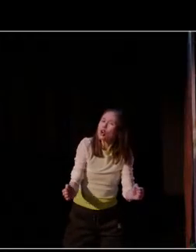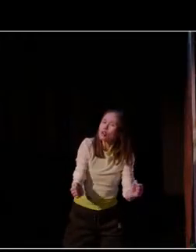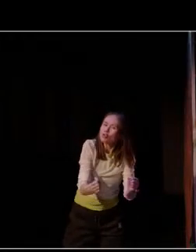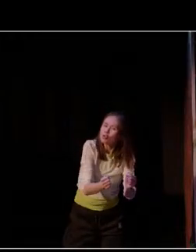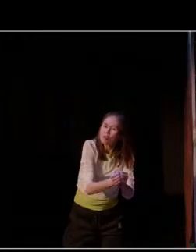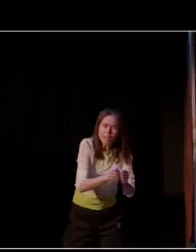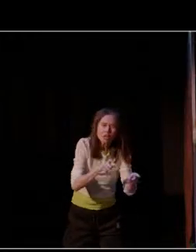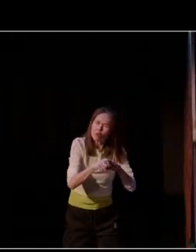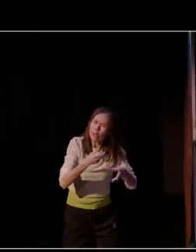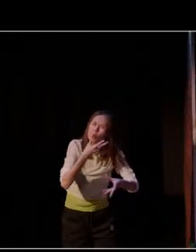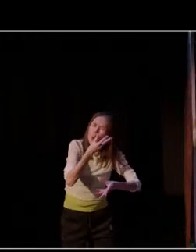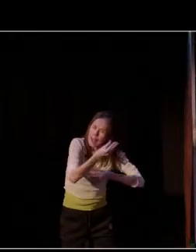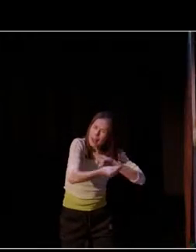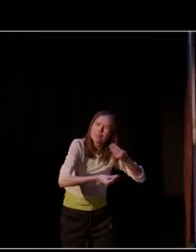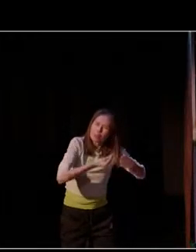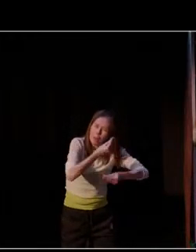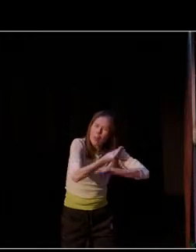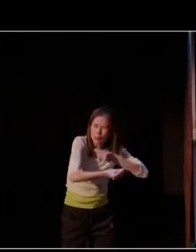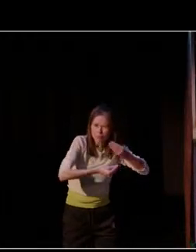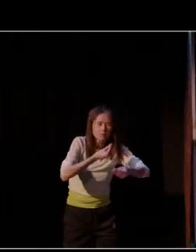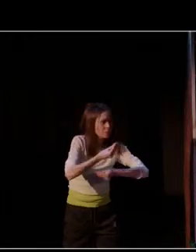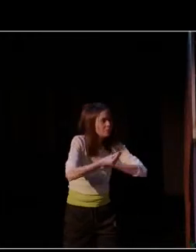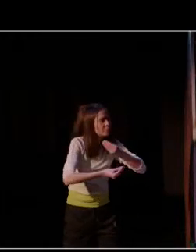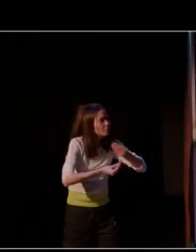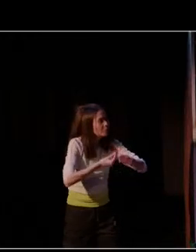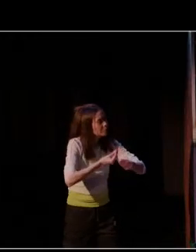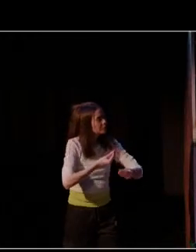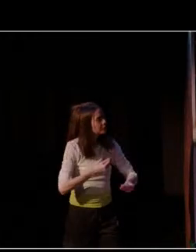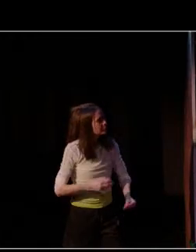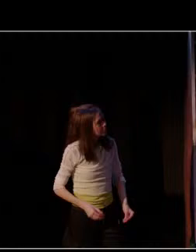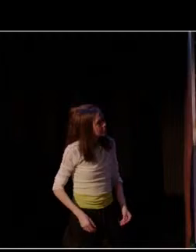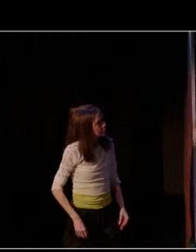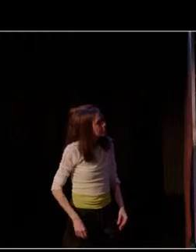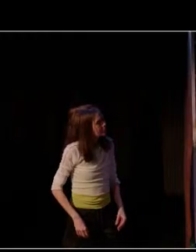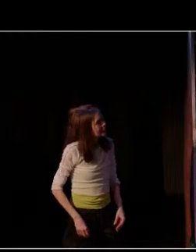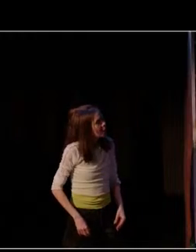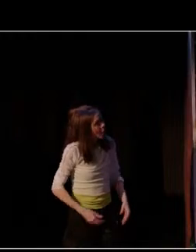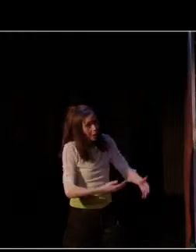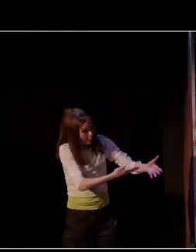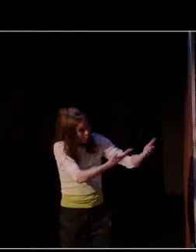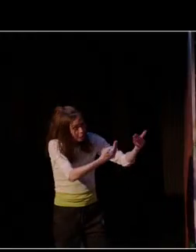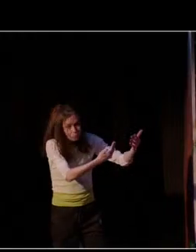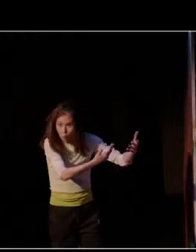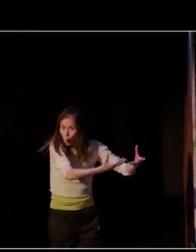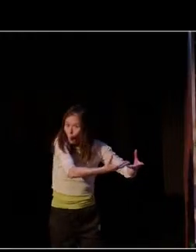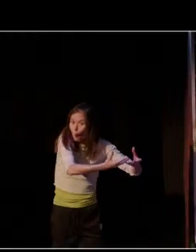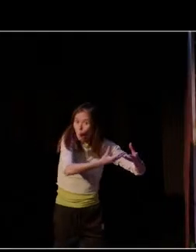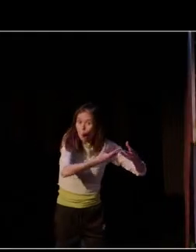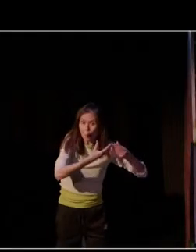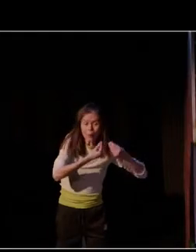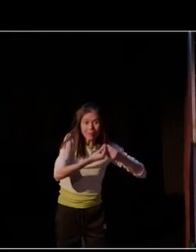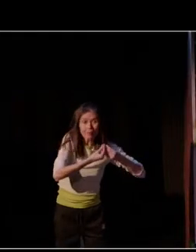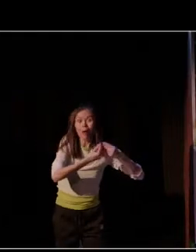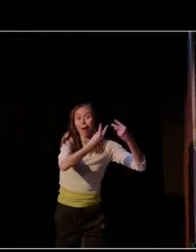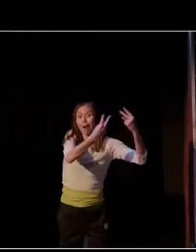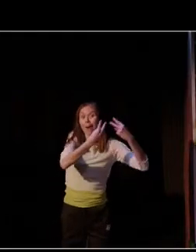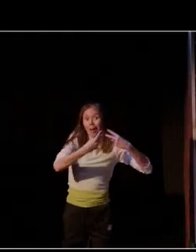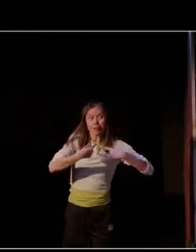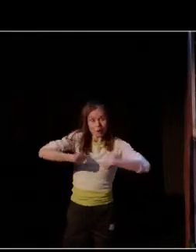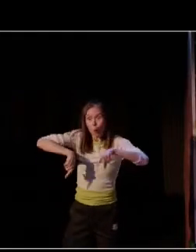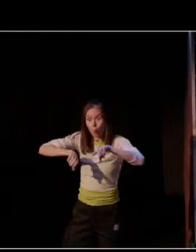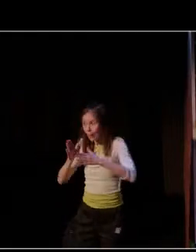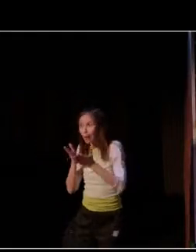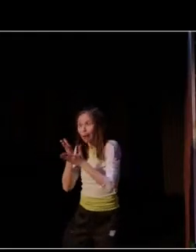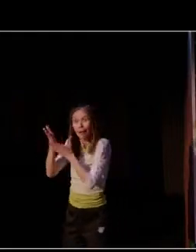your desires. I'm a friend to them and to you. Come with me now and see how well I do. We'll speak to him.